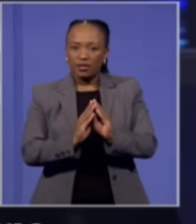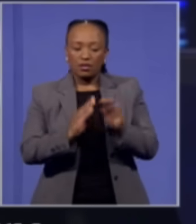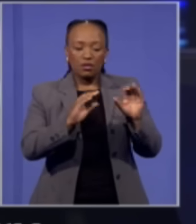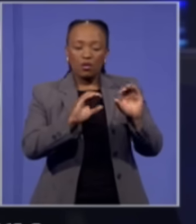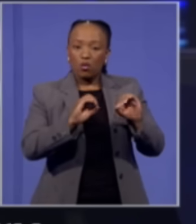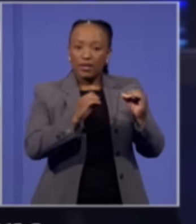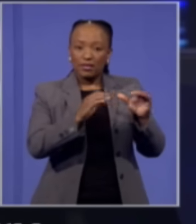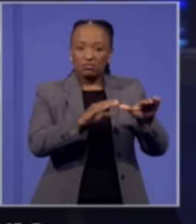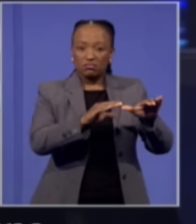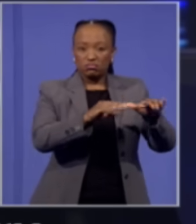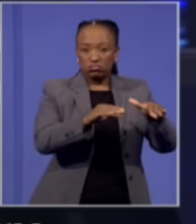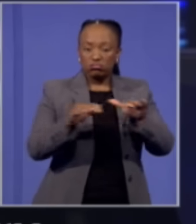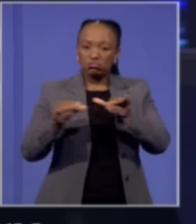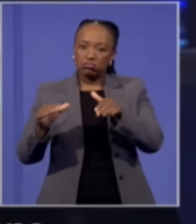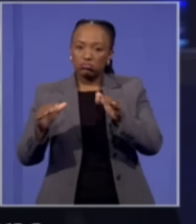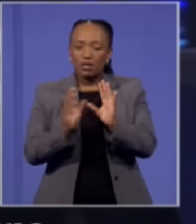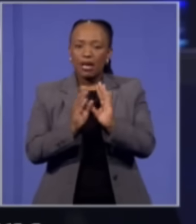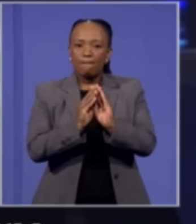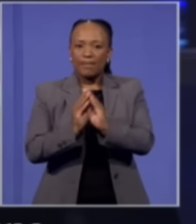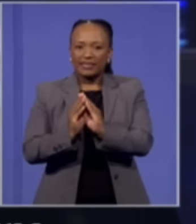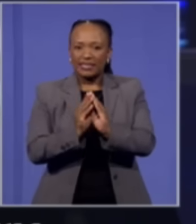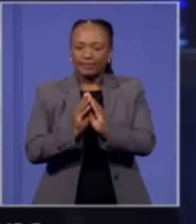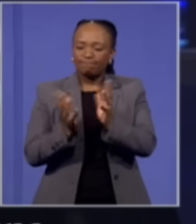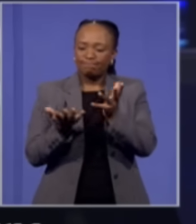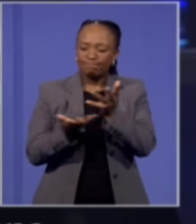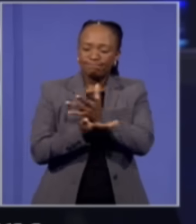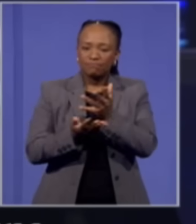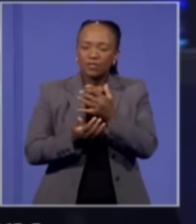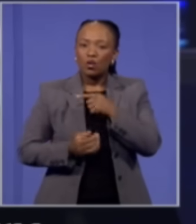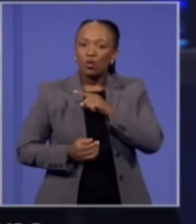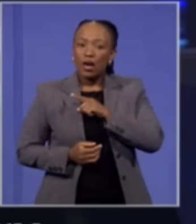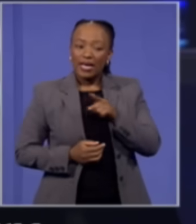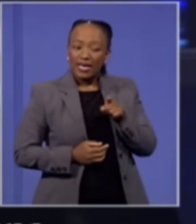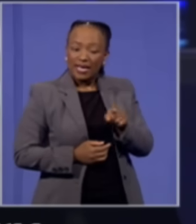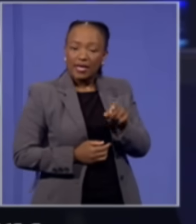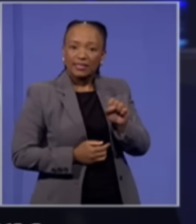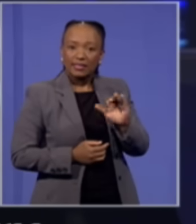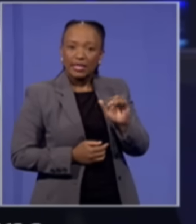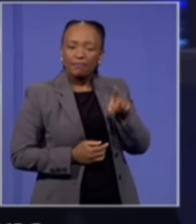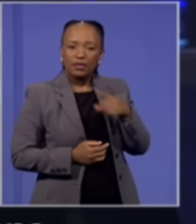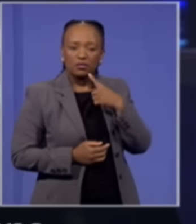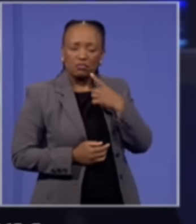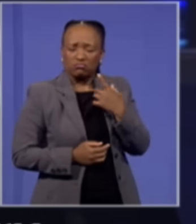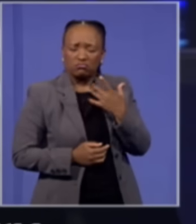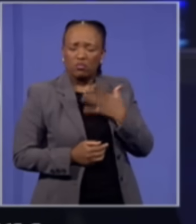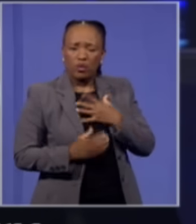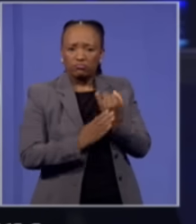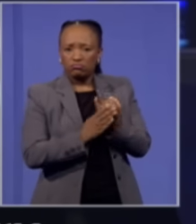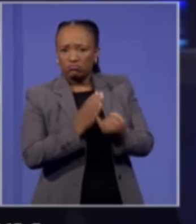ho fumana tharollo ho latela qeto ya SACP ya ho ikemela dikgethong tse tlang.